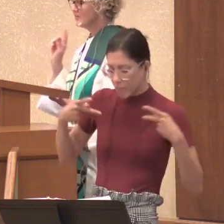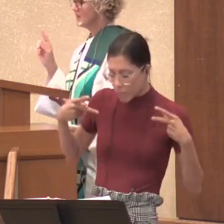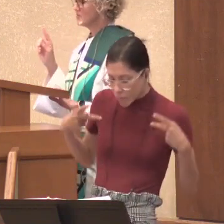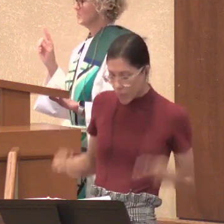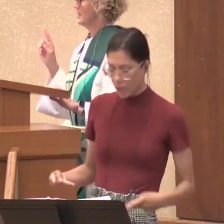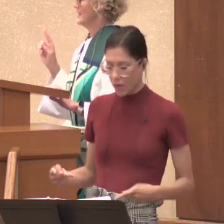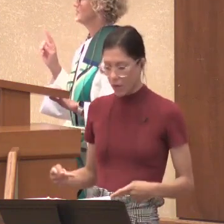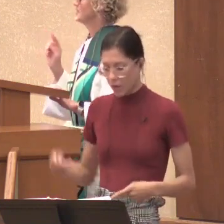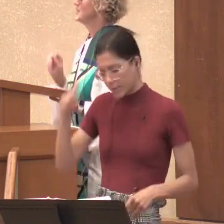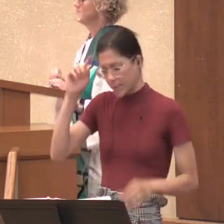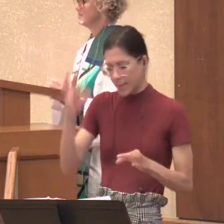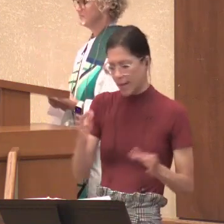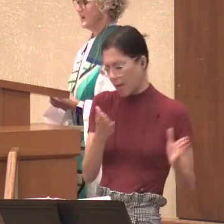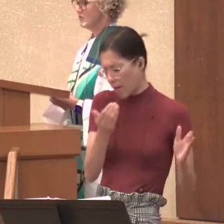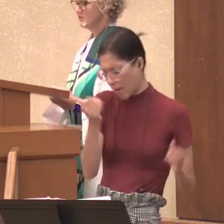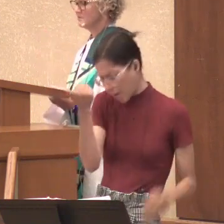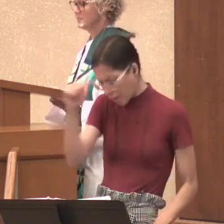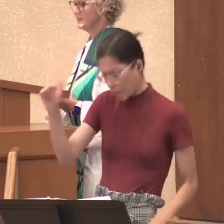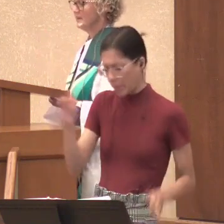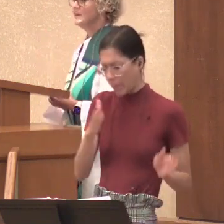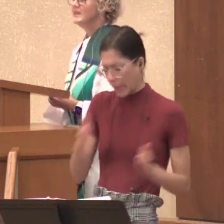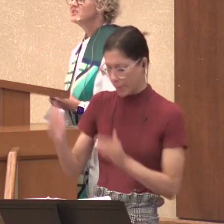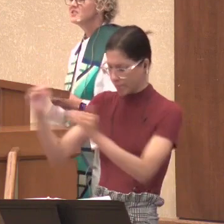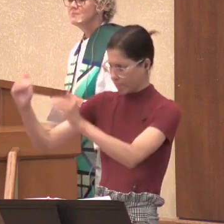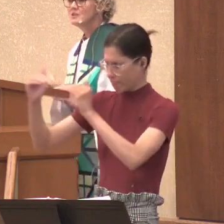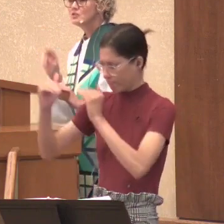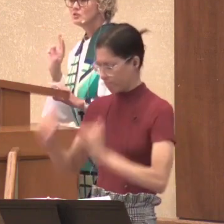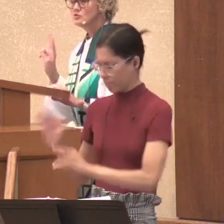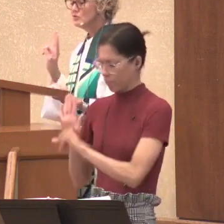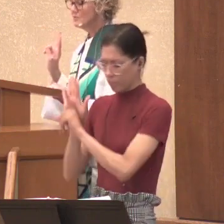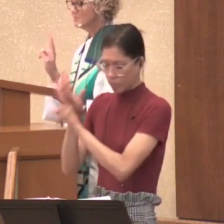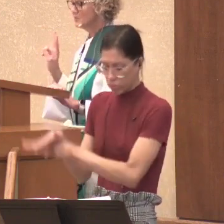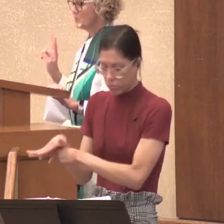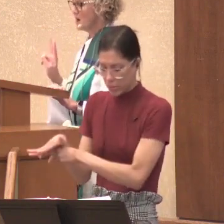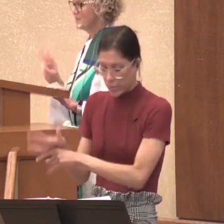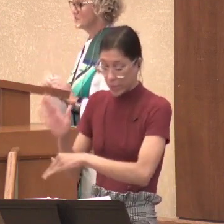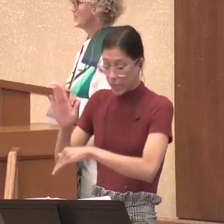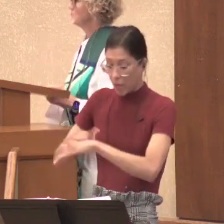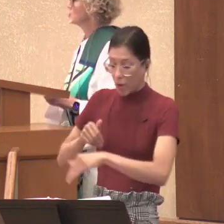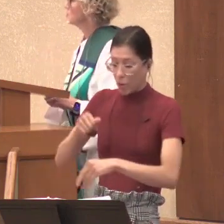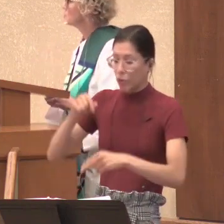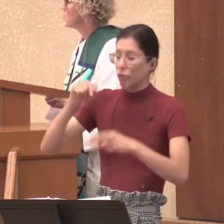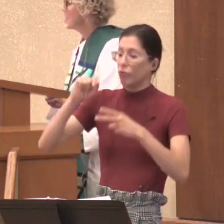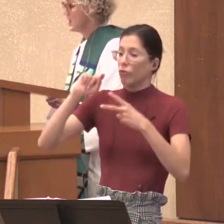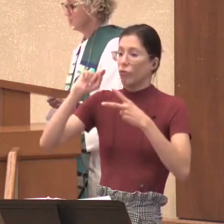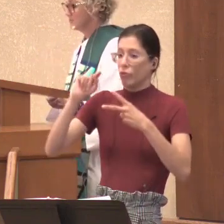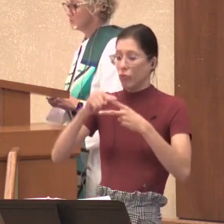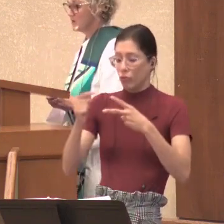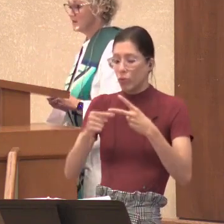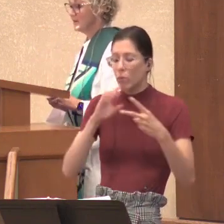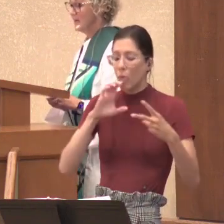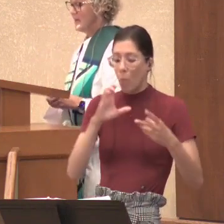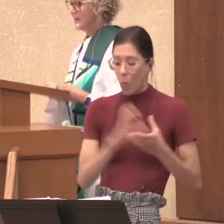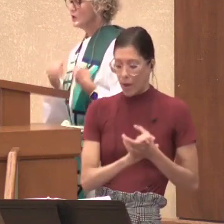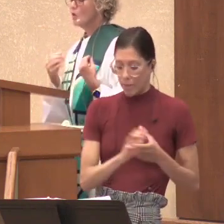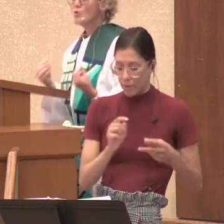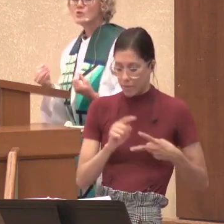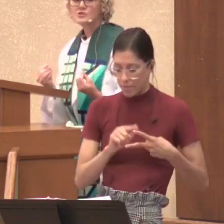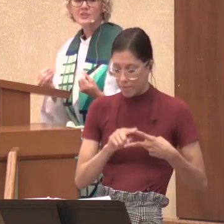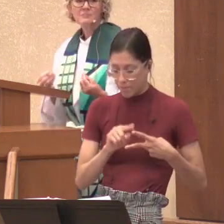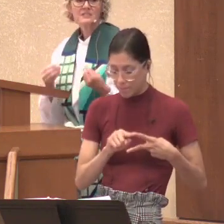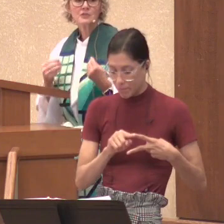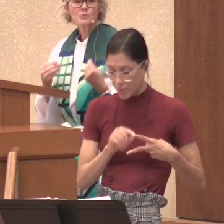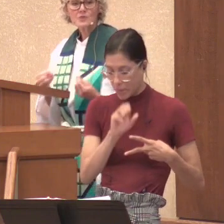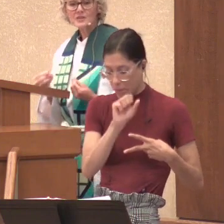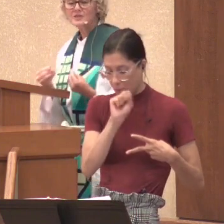devised another plan to keep them down. He summoned two midwives named Shiphrah and Puah, and he